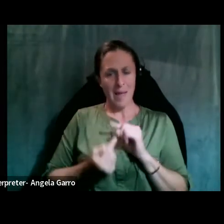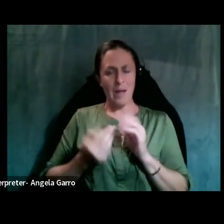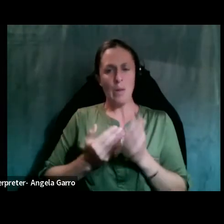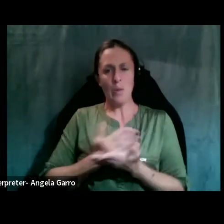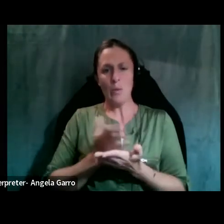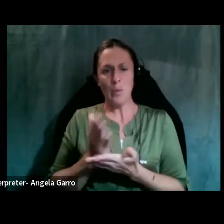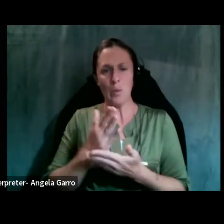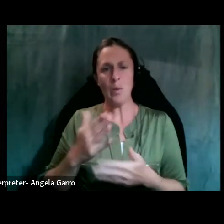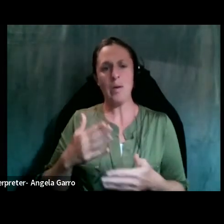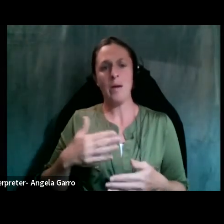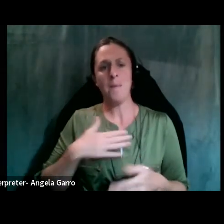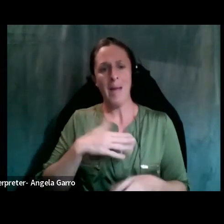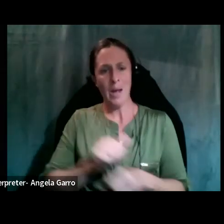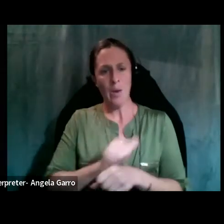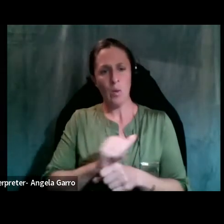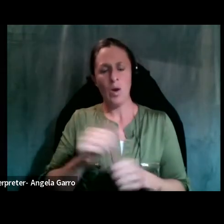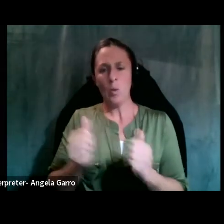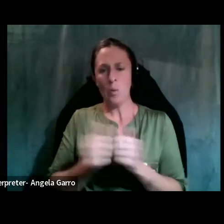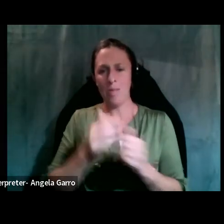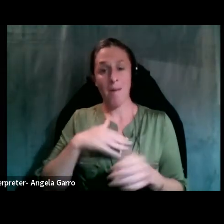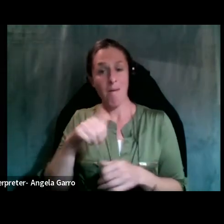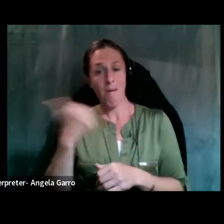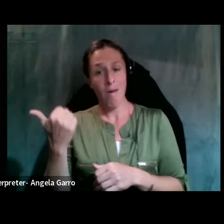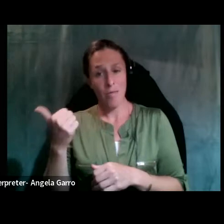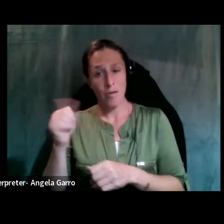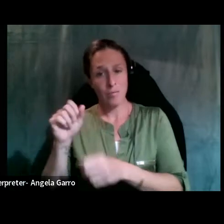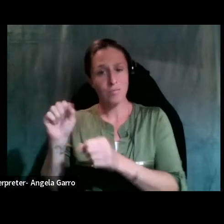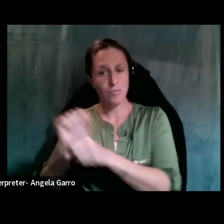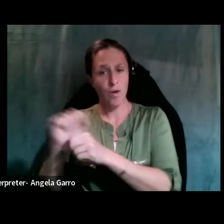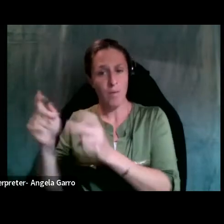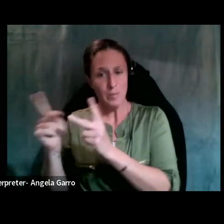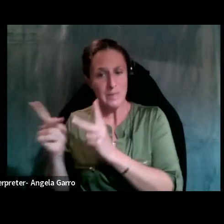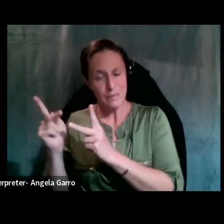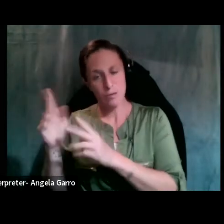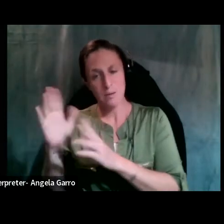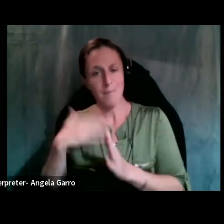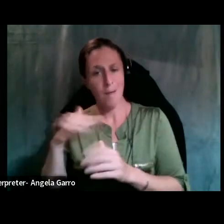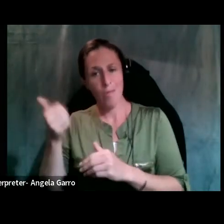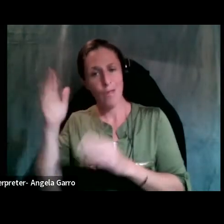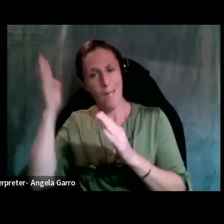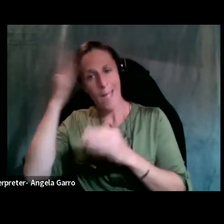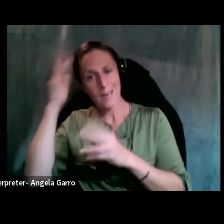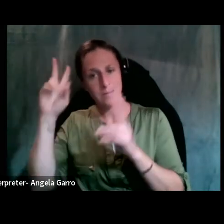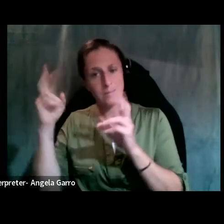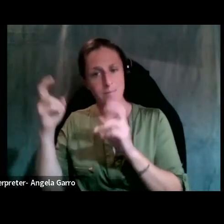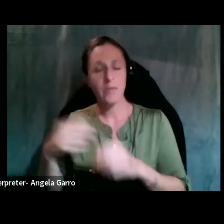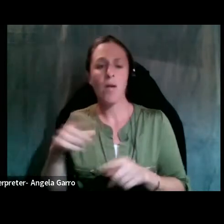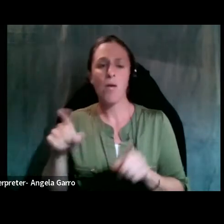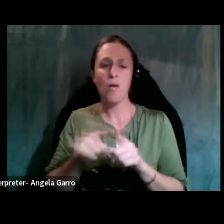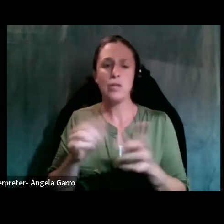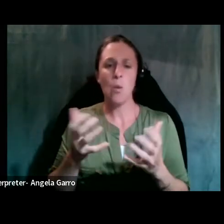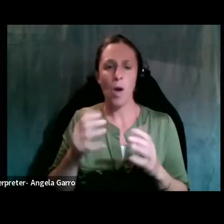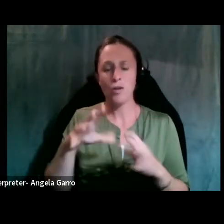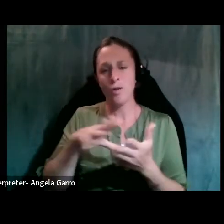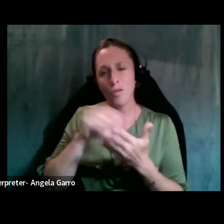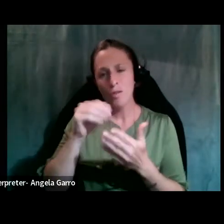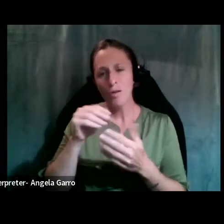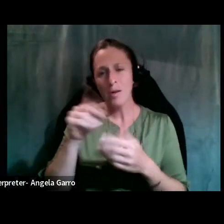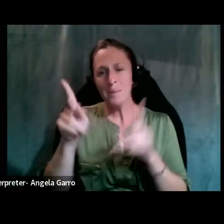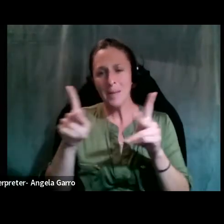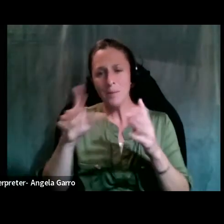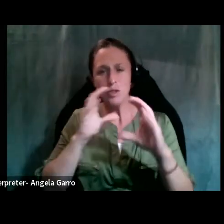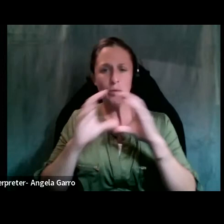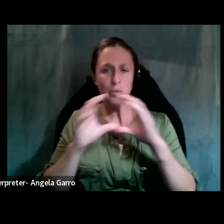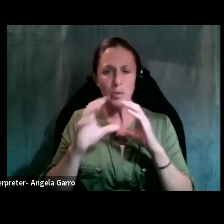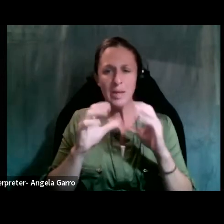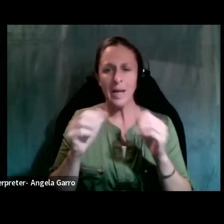other hat that I wear. Also, I want people to learn how to communicate better with everybody. The